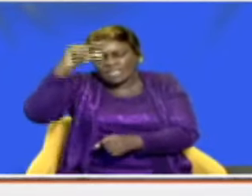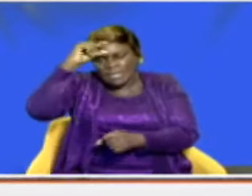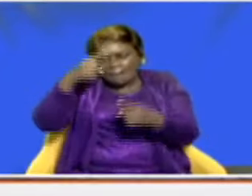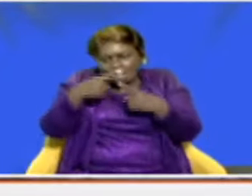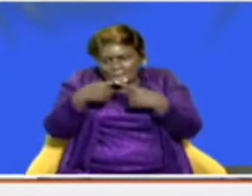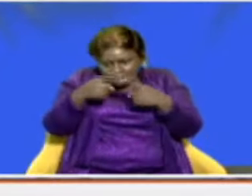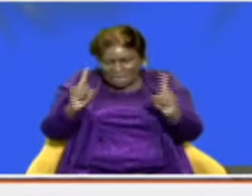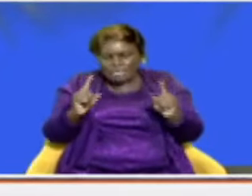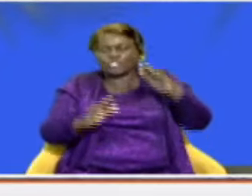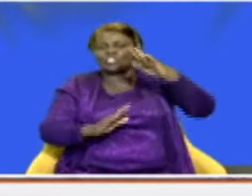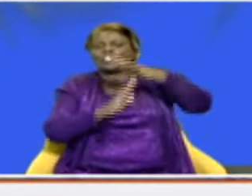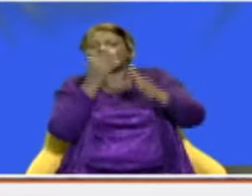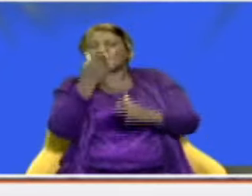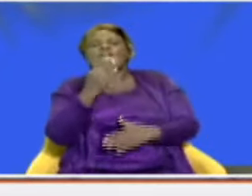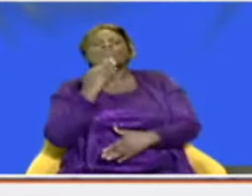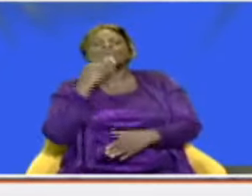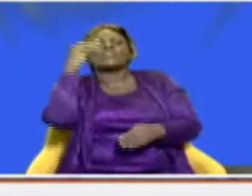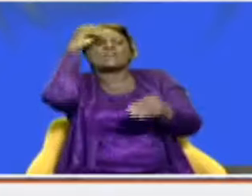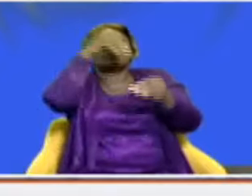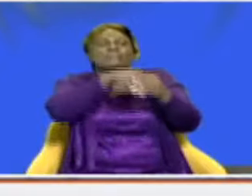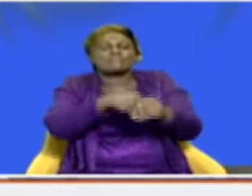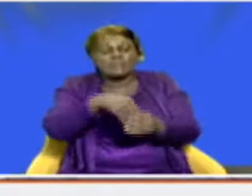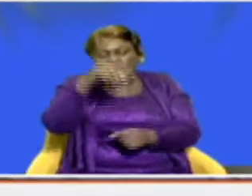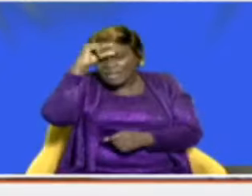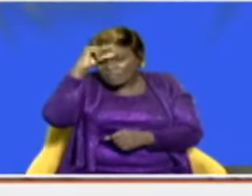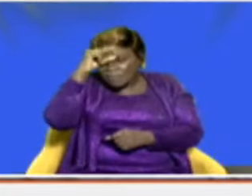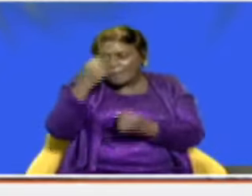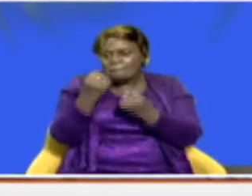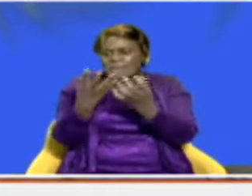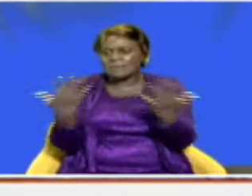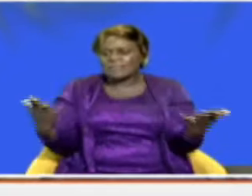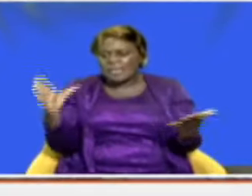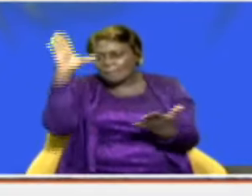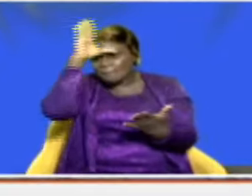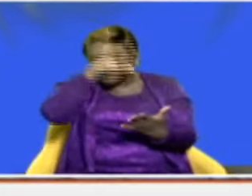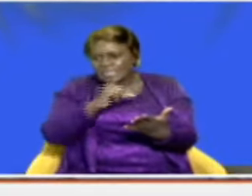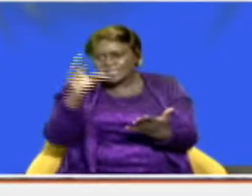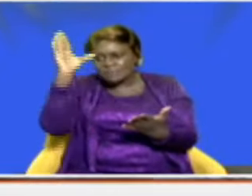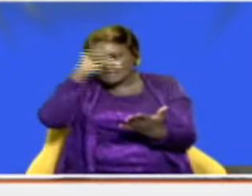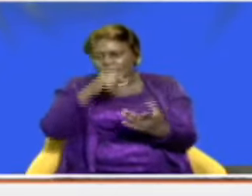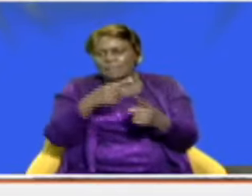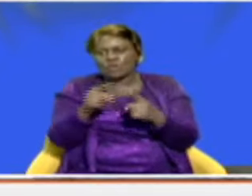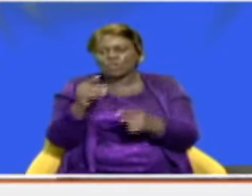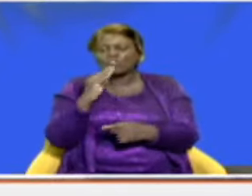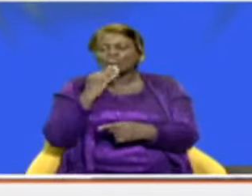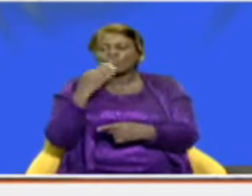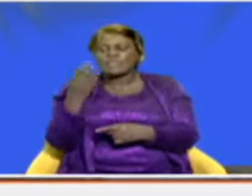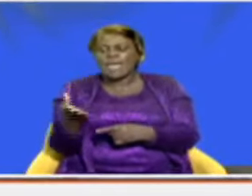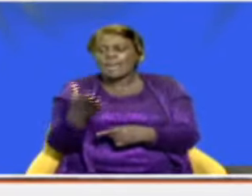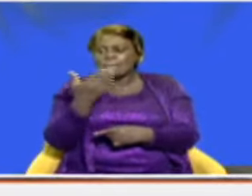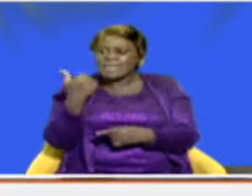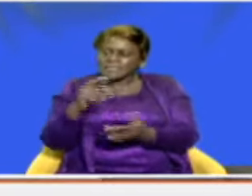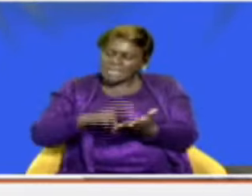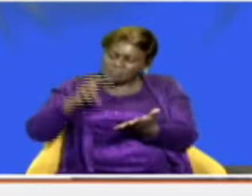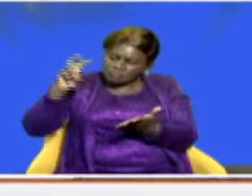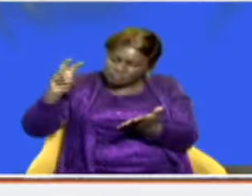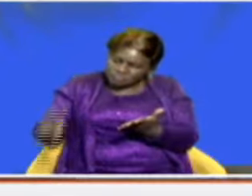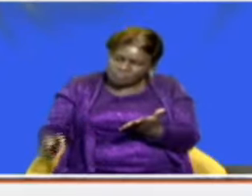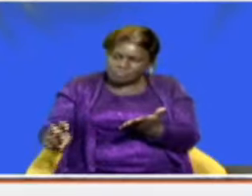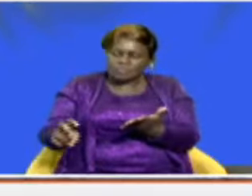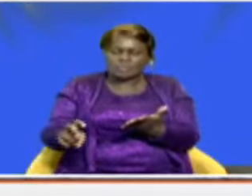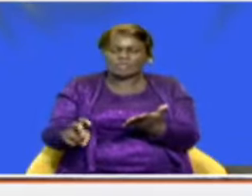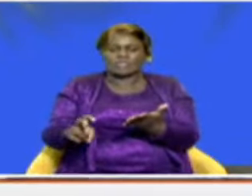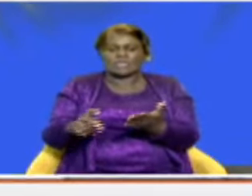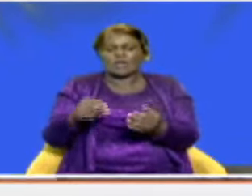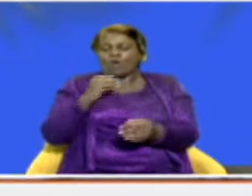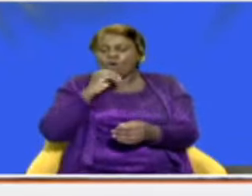Lakini kule juu wanasema waluya wako ndani ya serikali. Mambo mingi inatupita kwa sababu watu wale wamesimama pale. Ni heri watoke pale, tukae kama